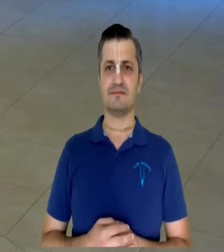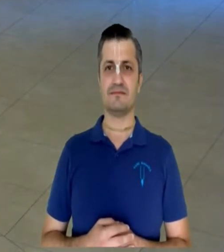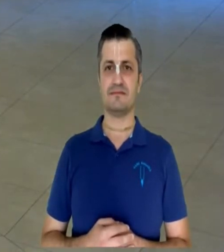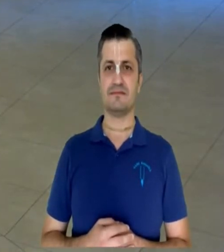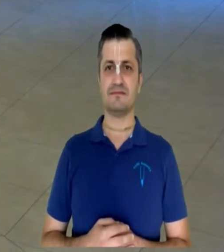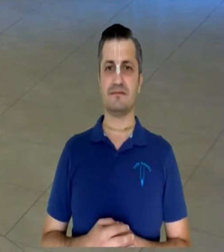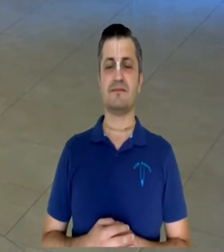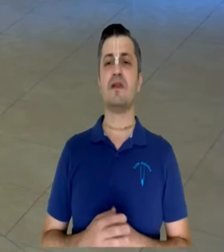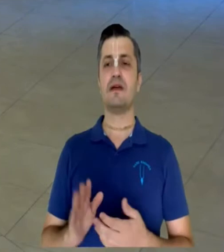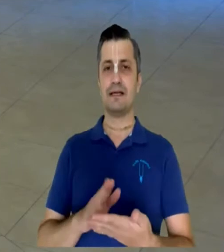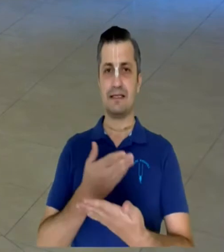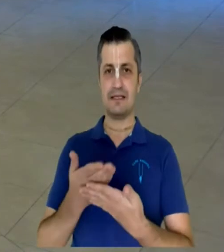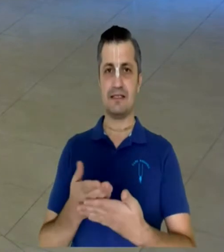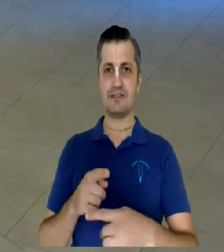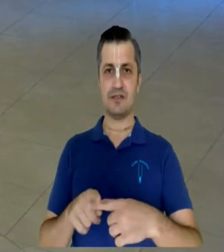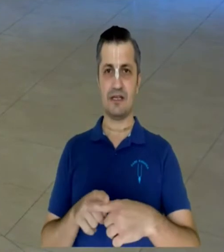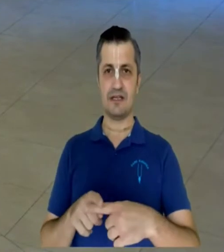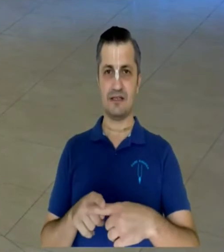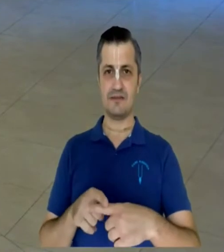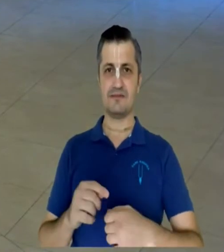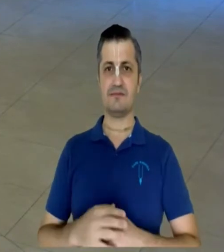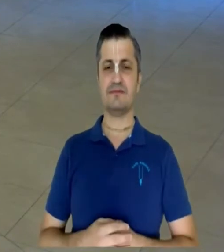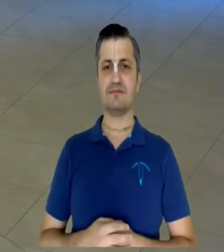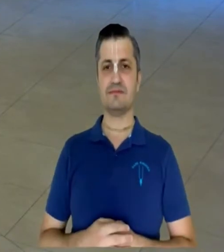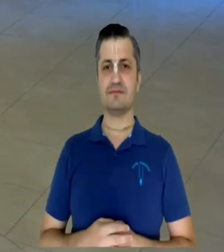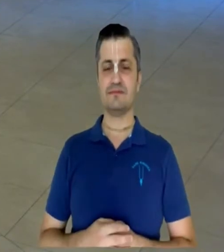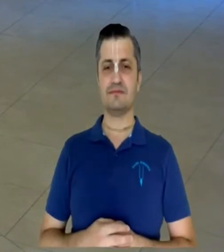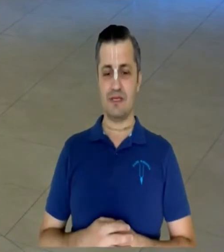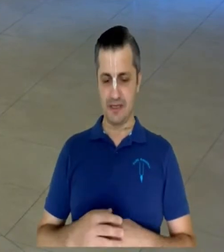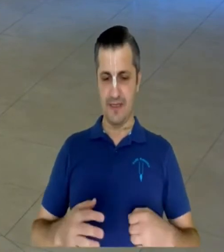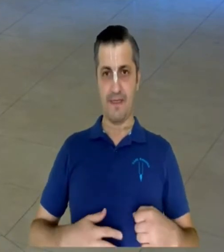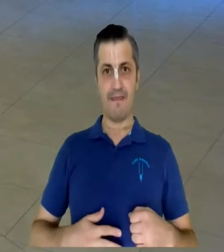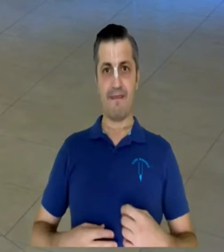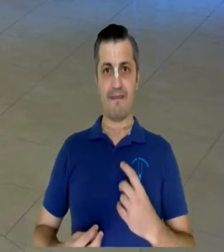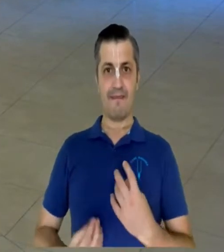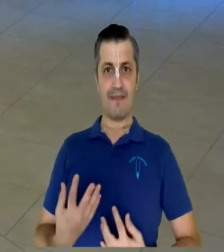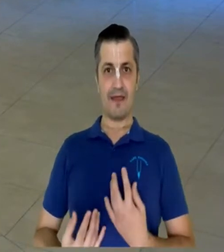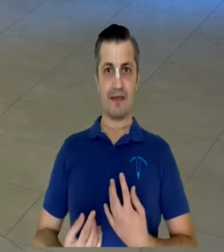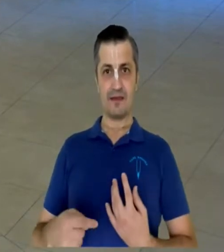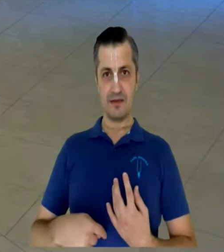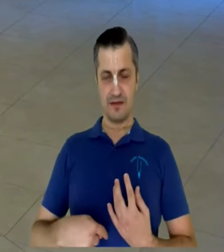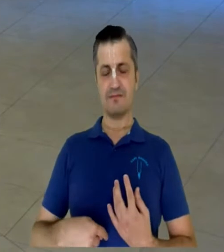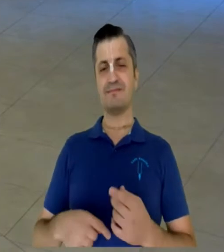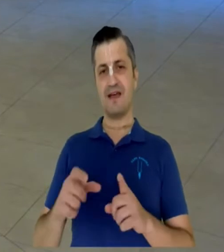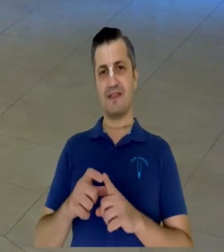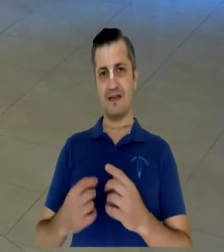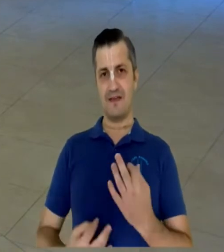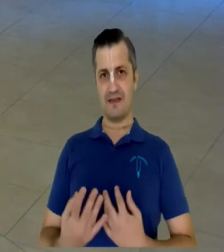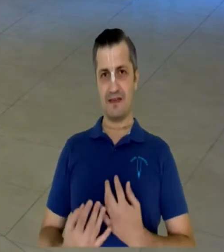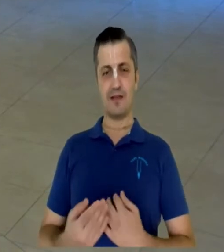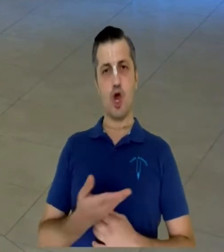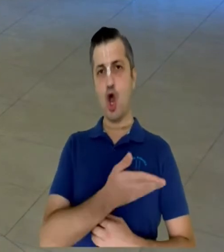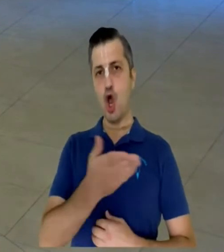And the translation. I am the fire of digestion in the bodies of all living entities, and I join with the